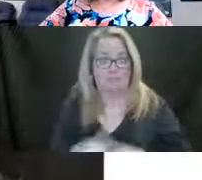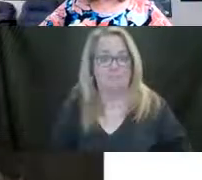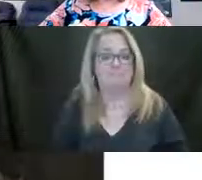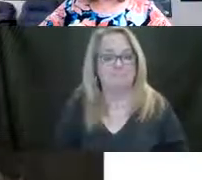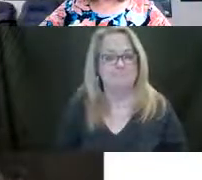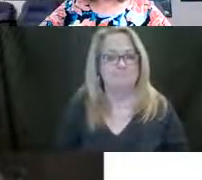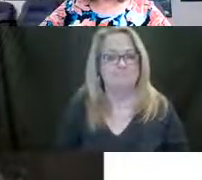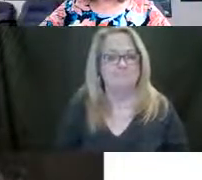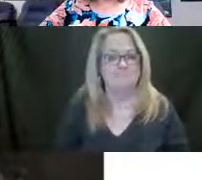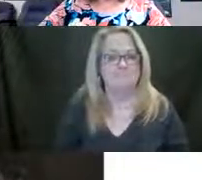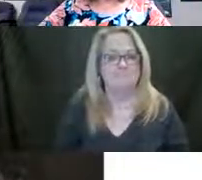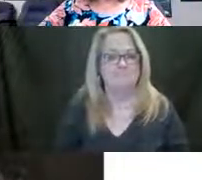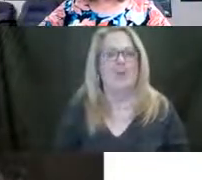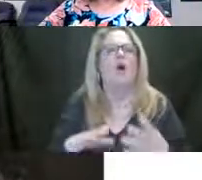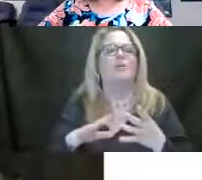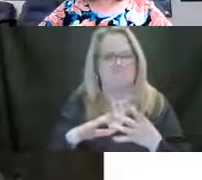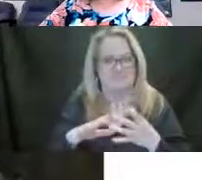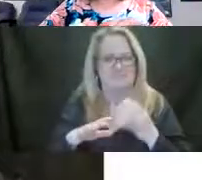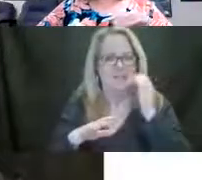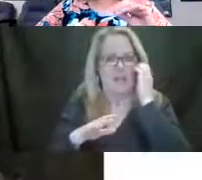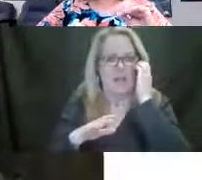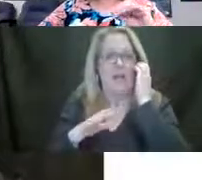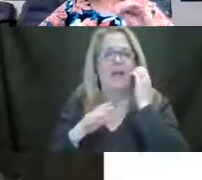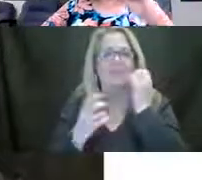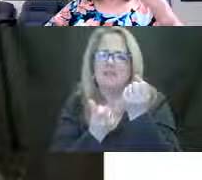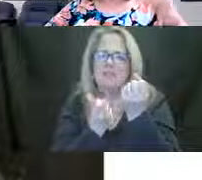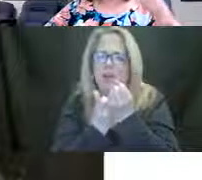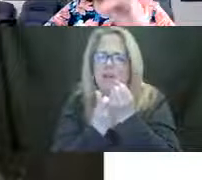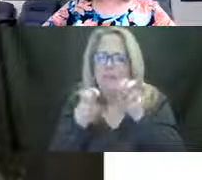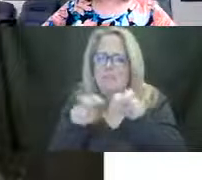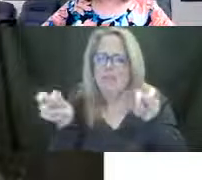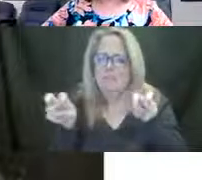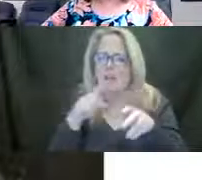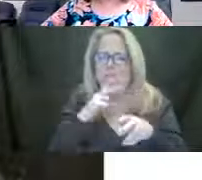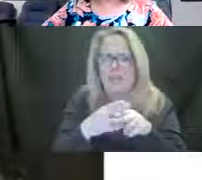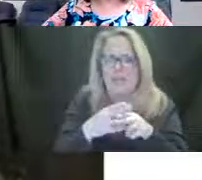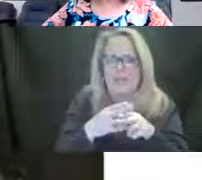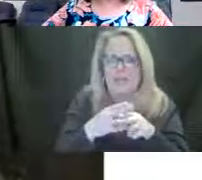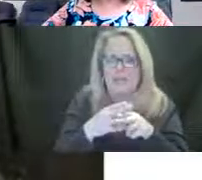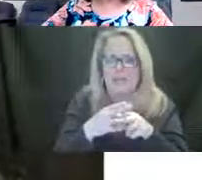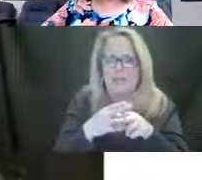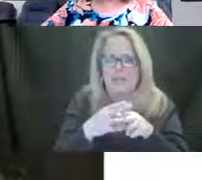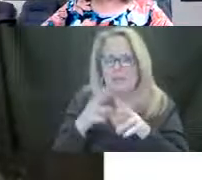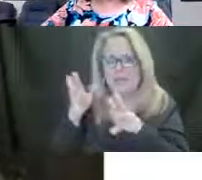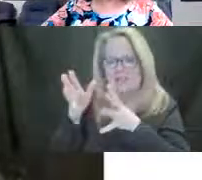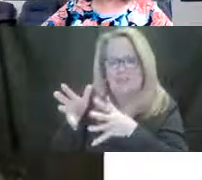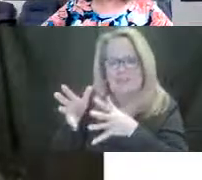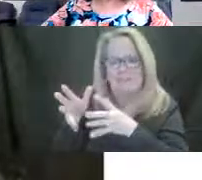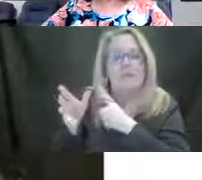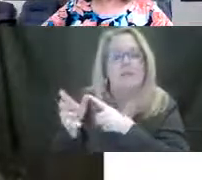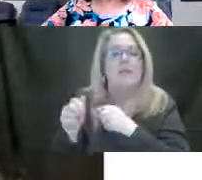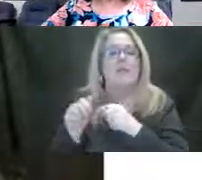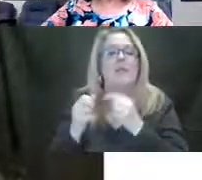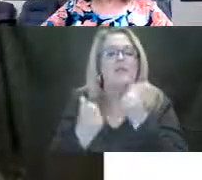Let me see if there's a picture. Okay, the support bench I'm going to just mention, but we can leave it right here, please. The support